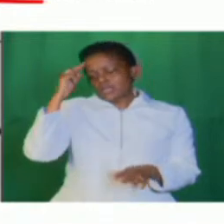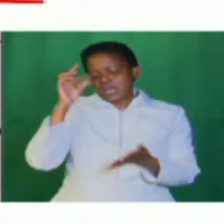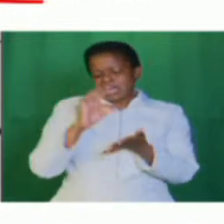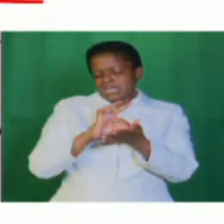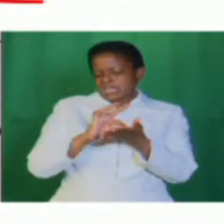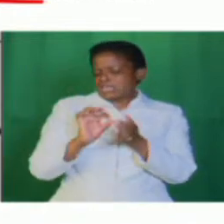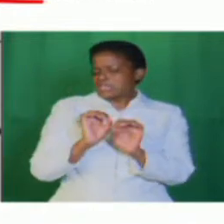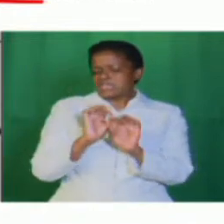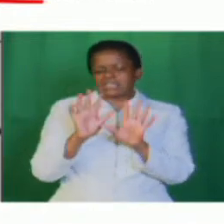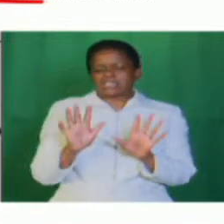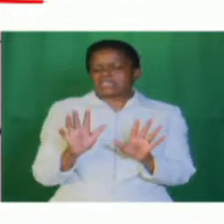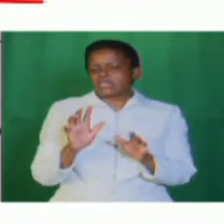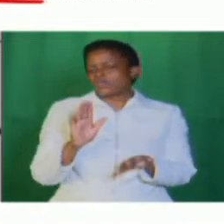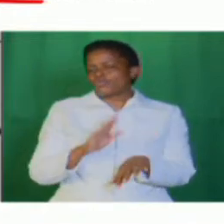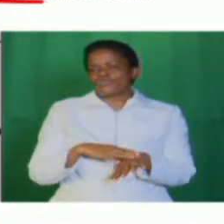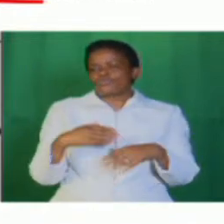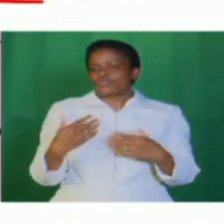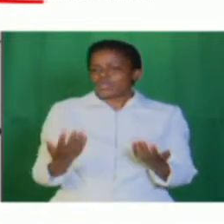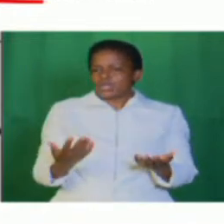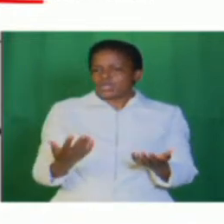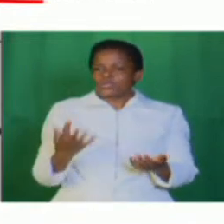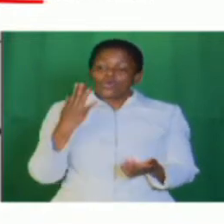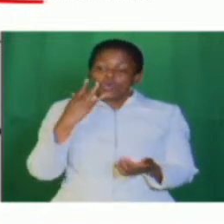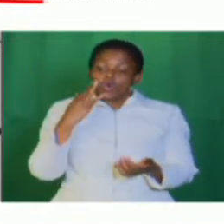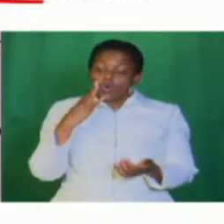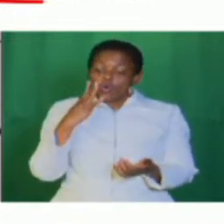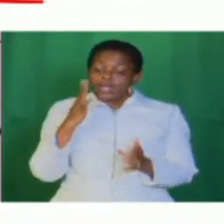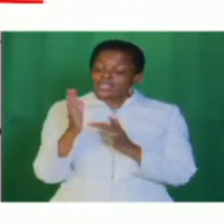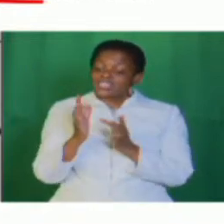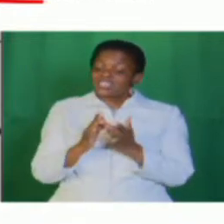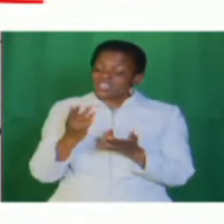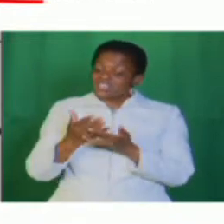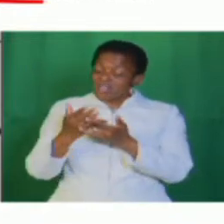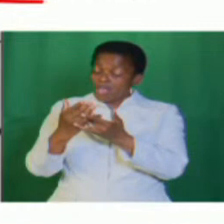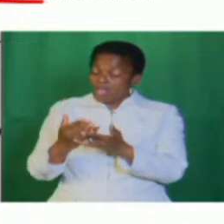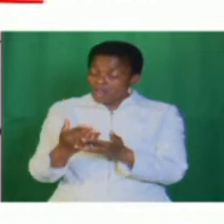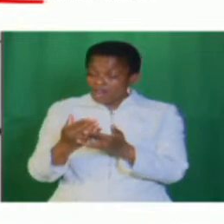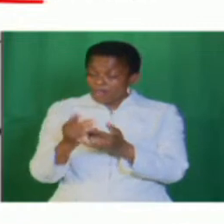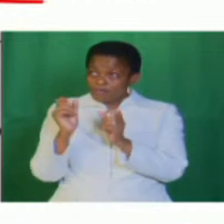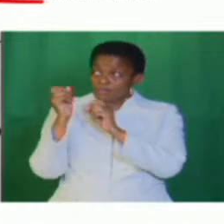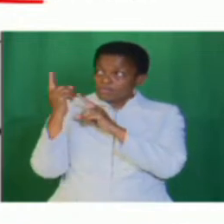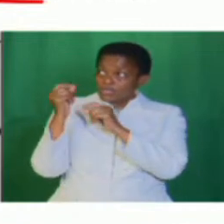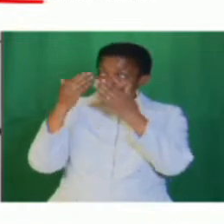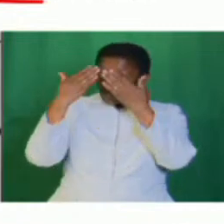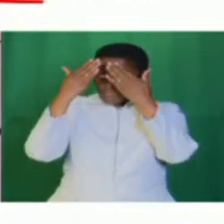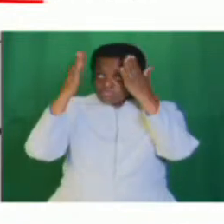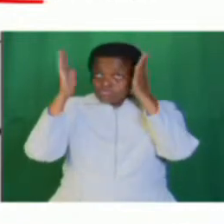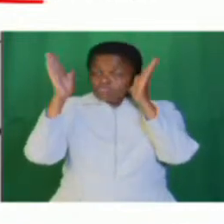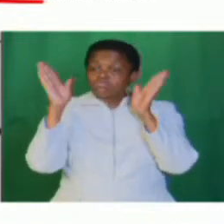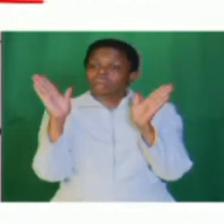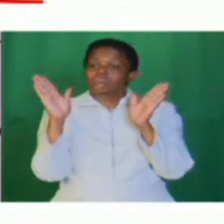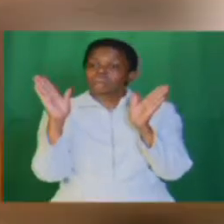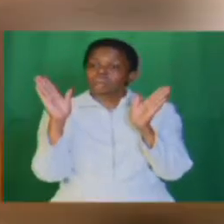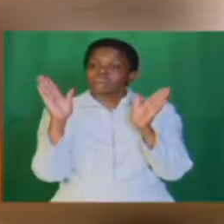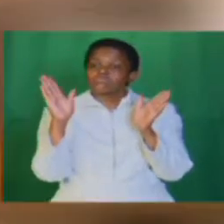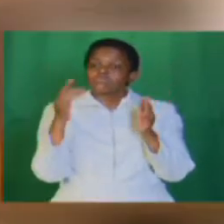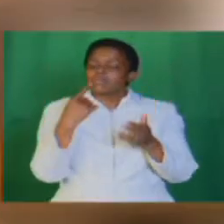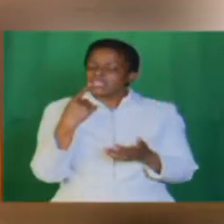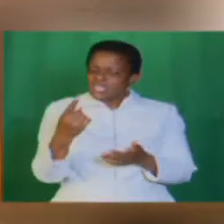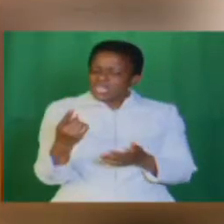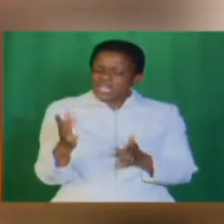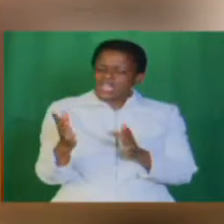their spiritual minds were opened, then Jesus Christ reminded them that it was written that the Christ shall